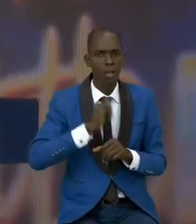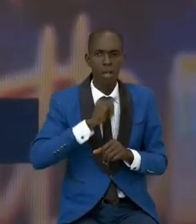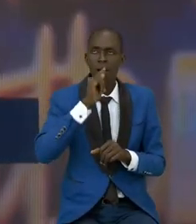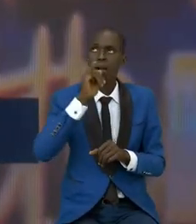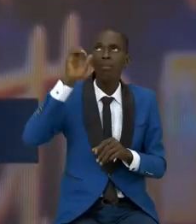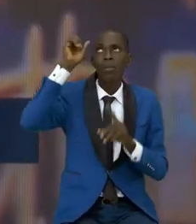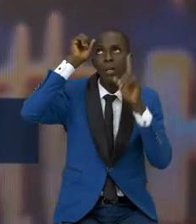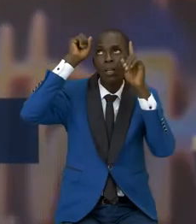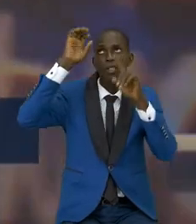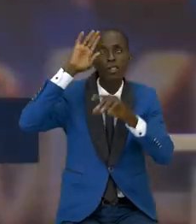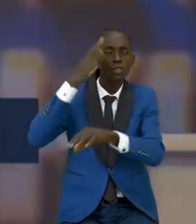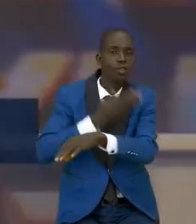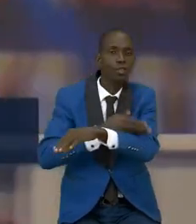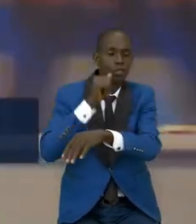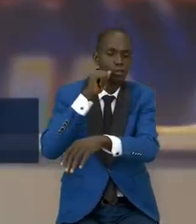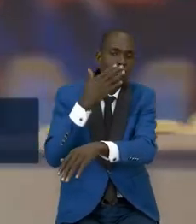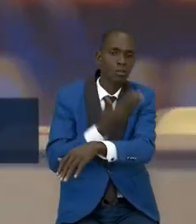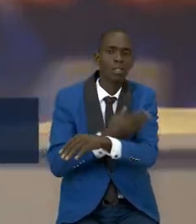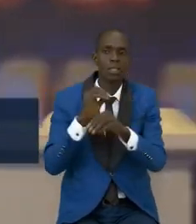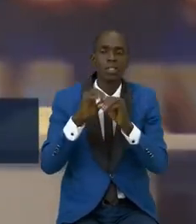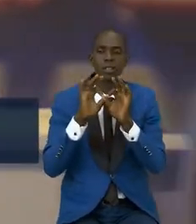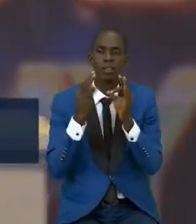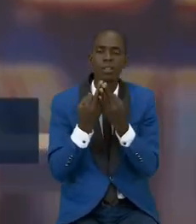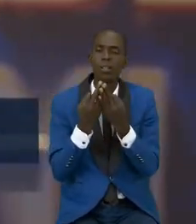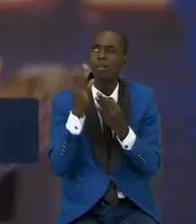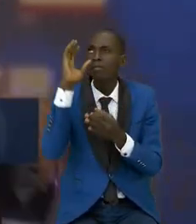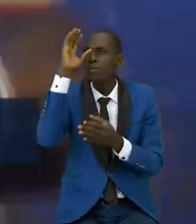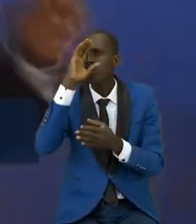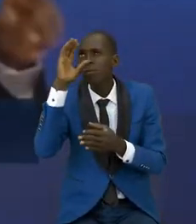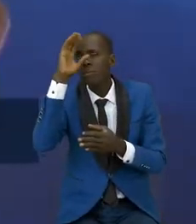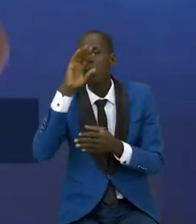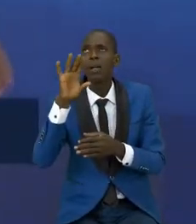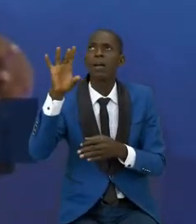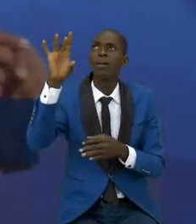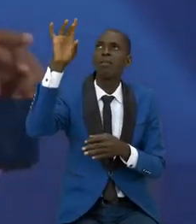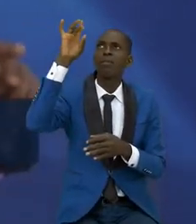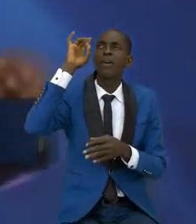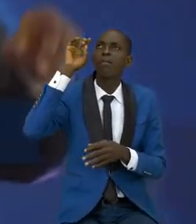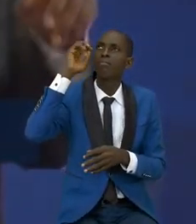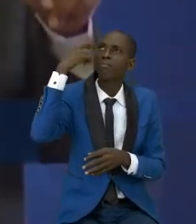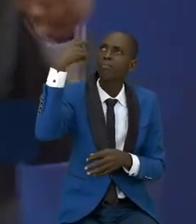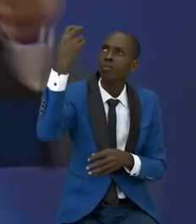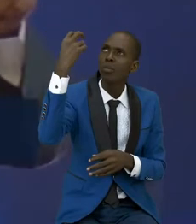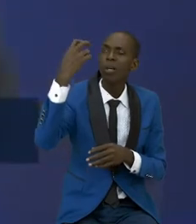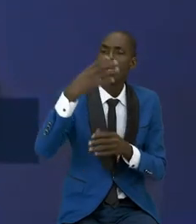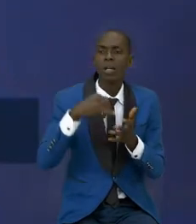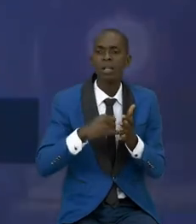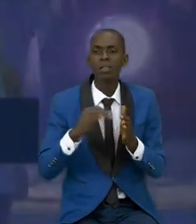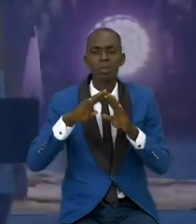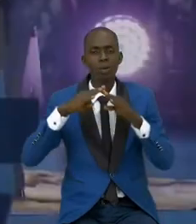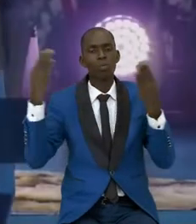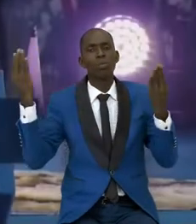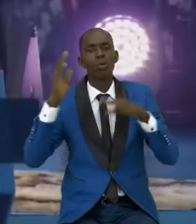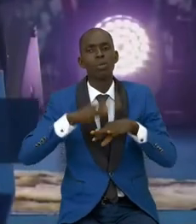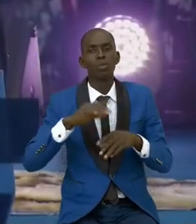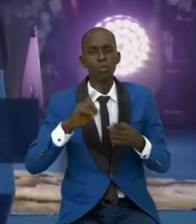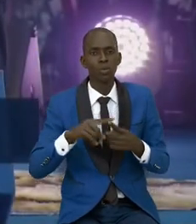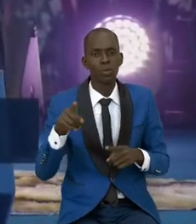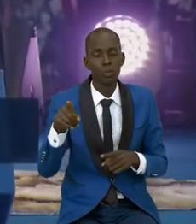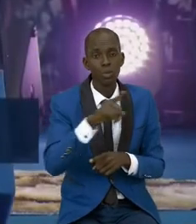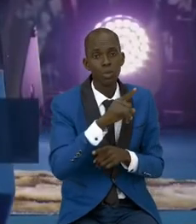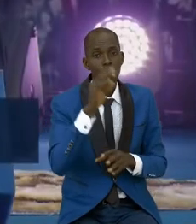daughter in the family. Seek, and you will find. Knock, and it shall be opened unto you. Then if